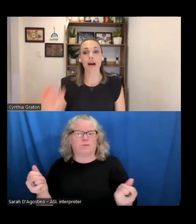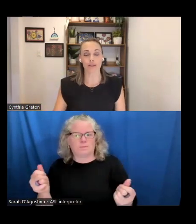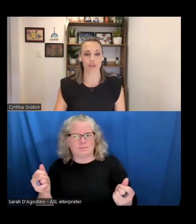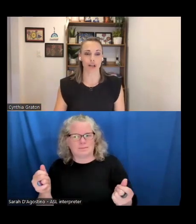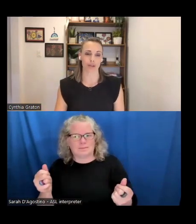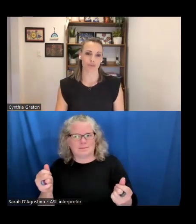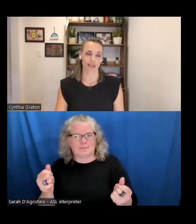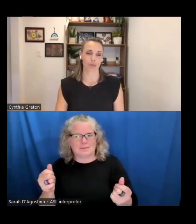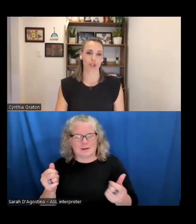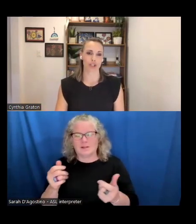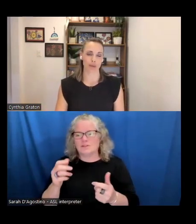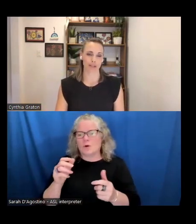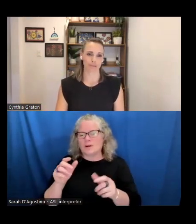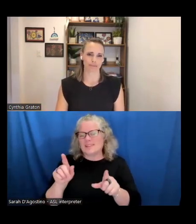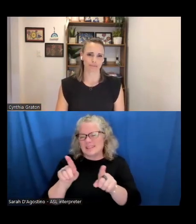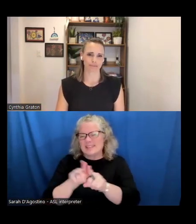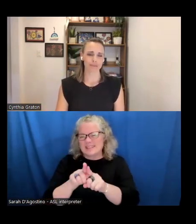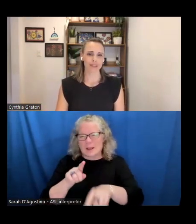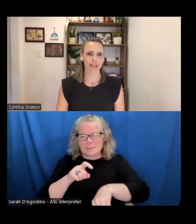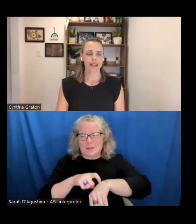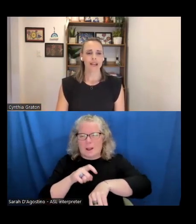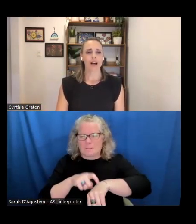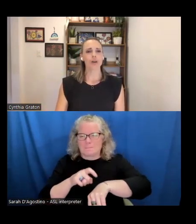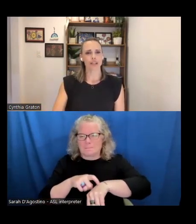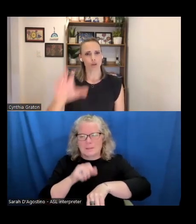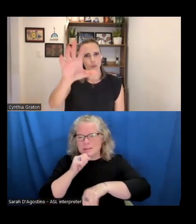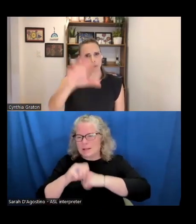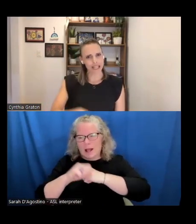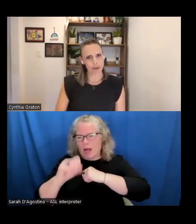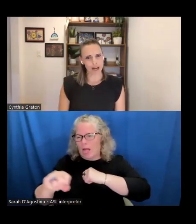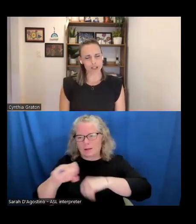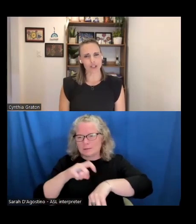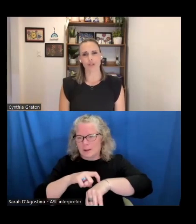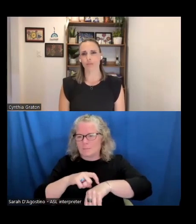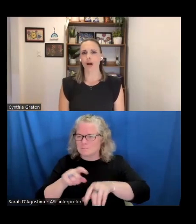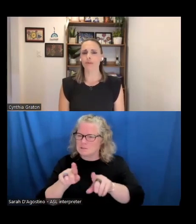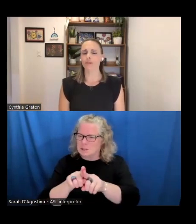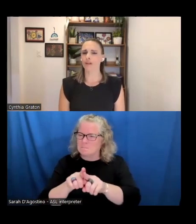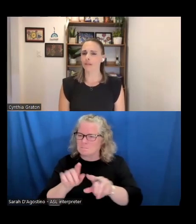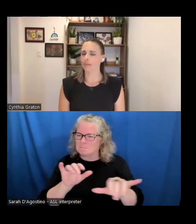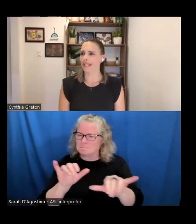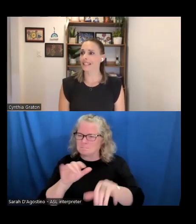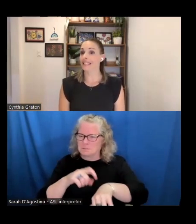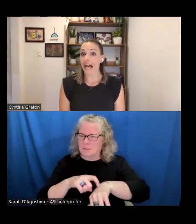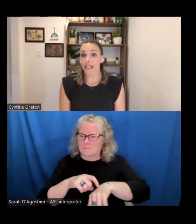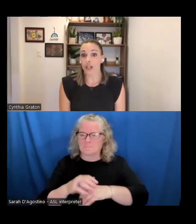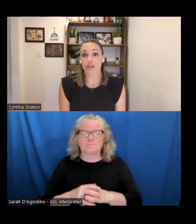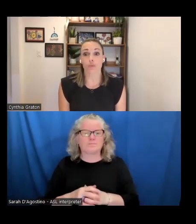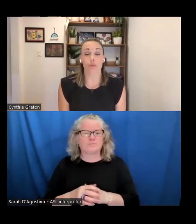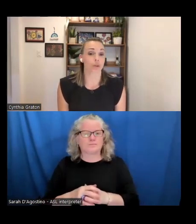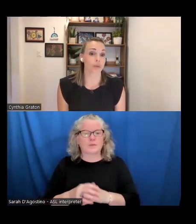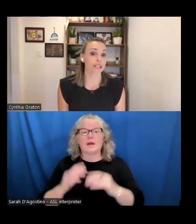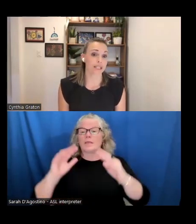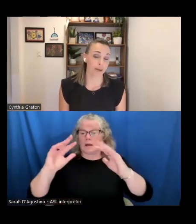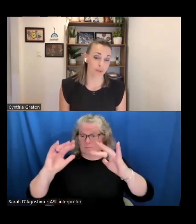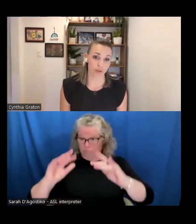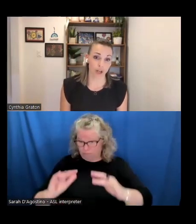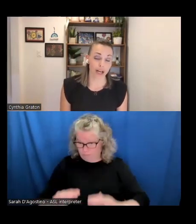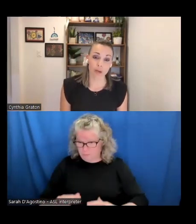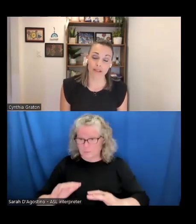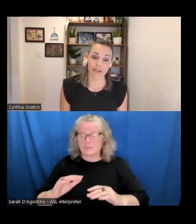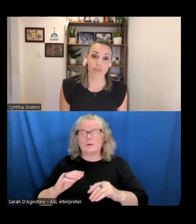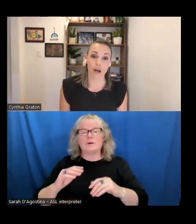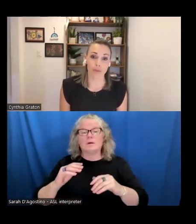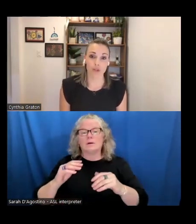same amount of time that we're going to spend. Okay, the remaining boxes on the problem-solving plan guide us through the 3 steps